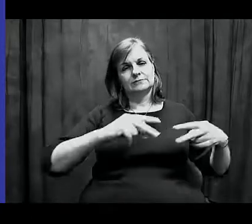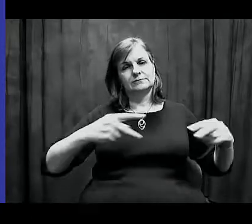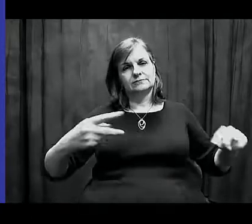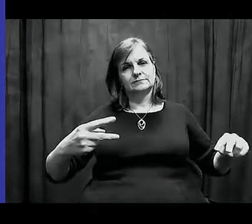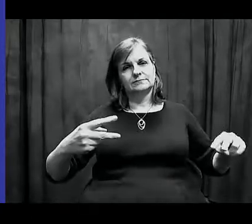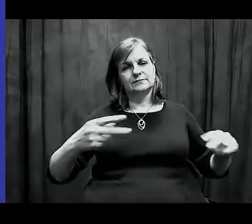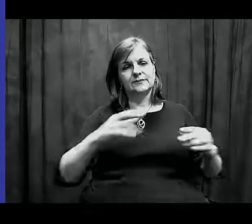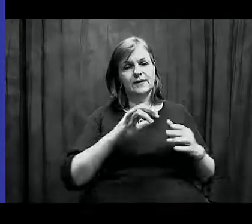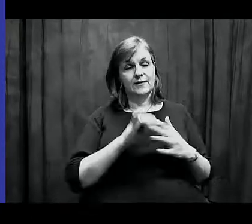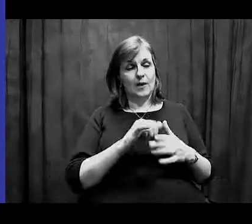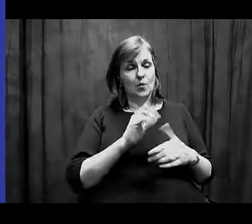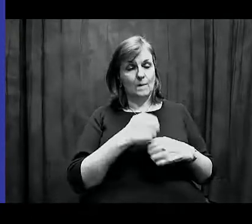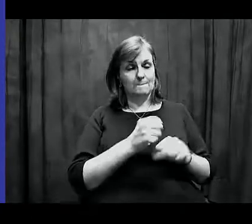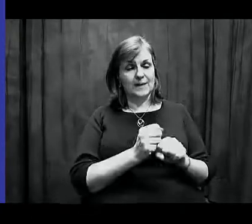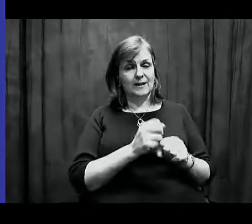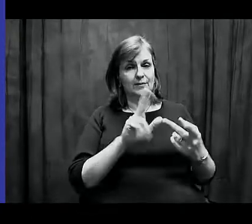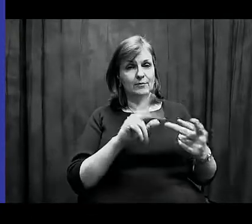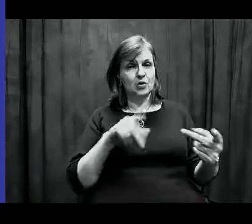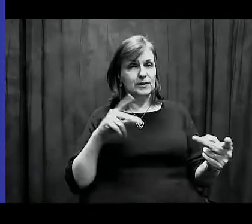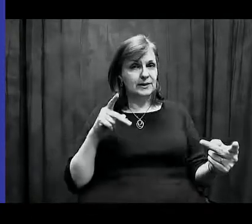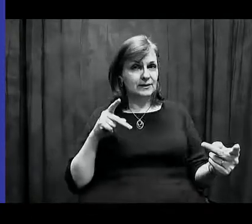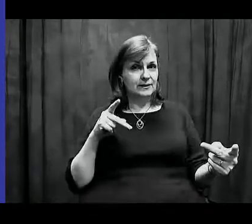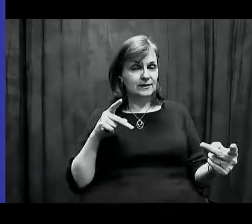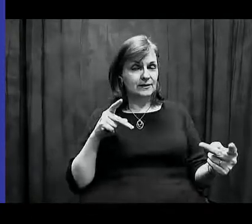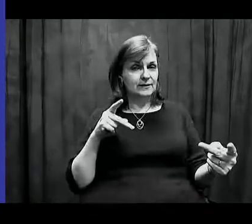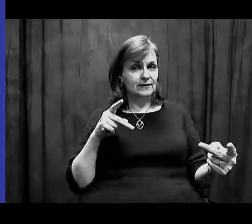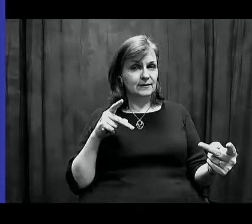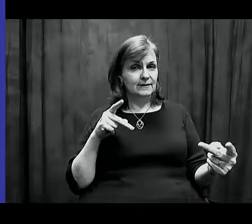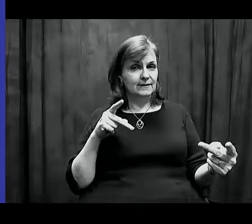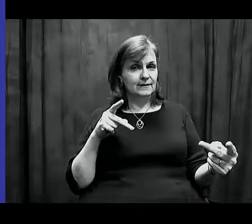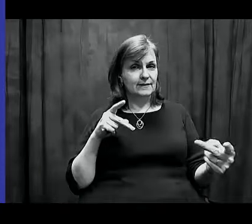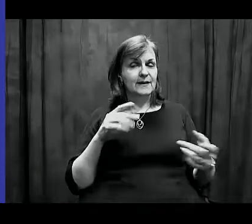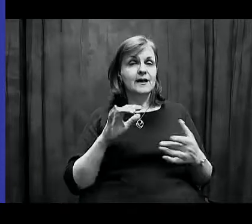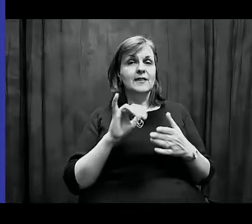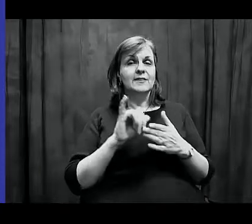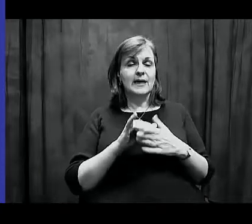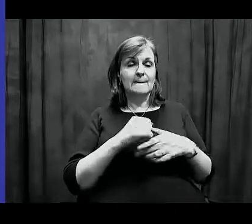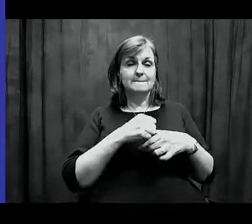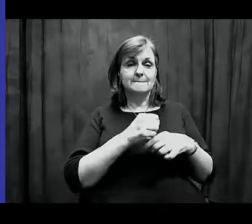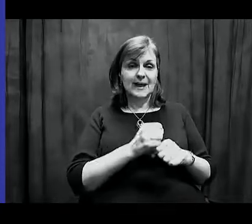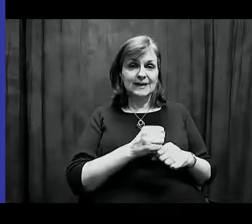and really ultimately DNA, right, that builds the protein